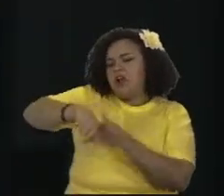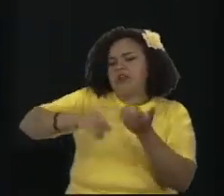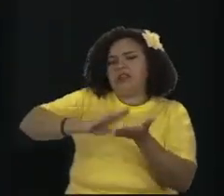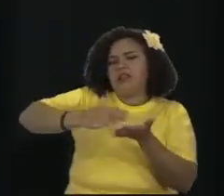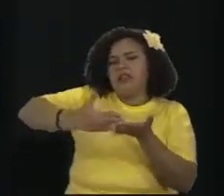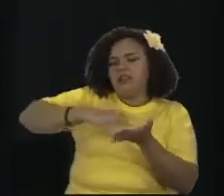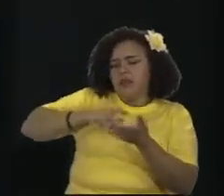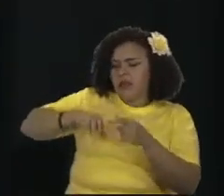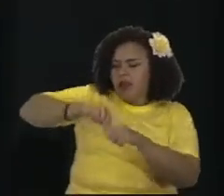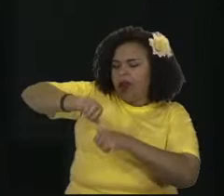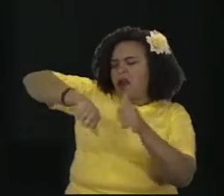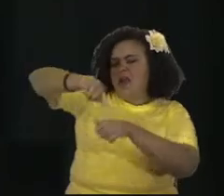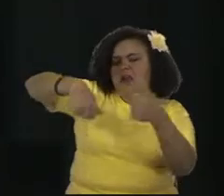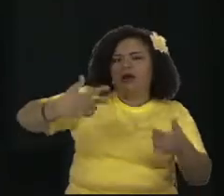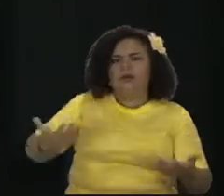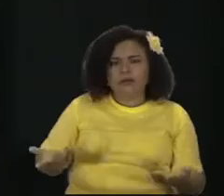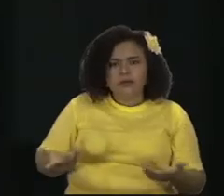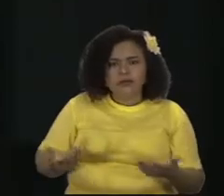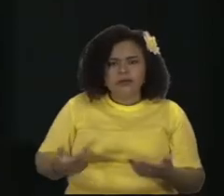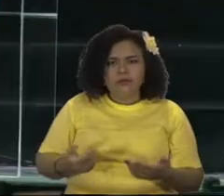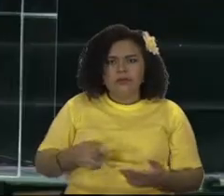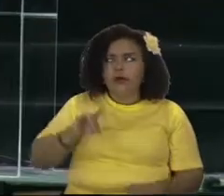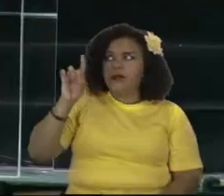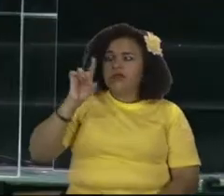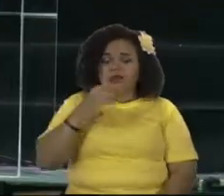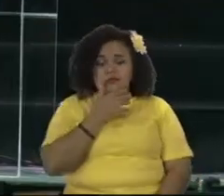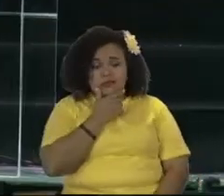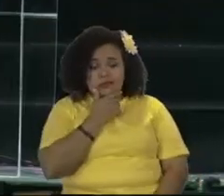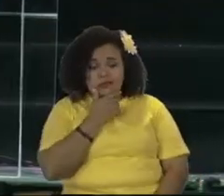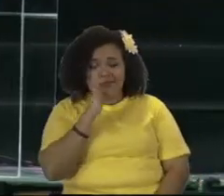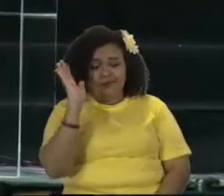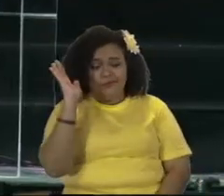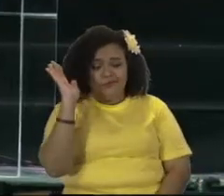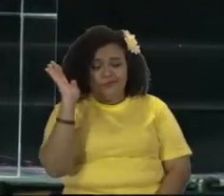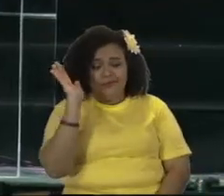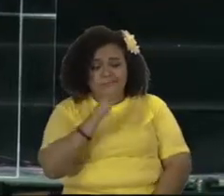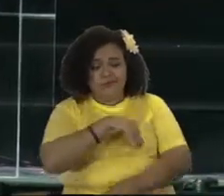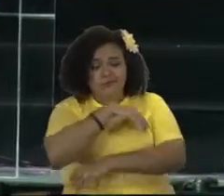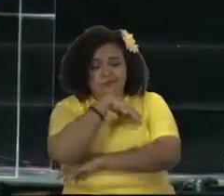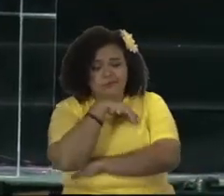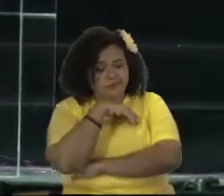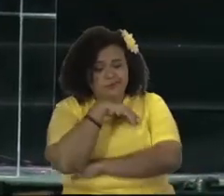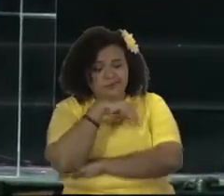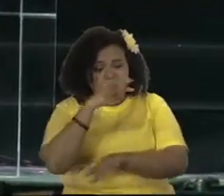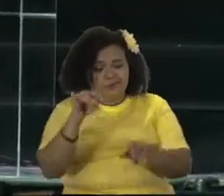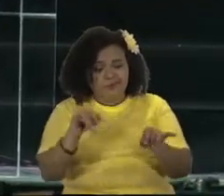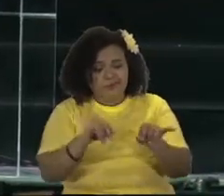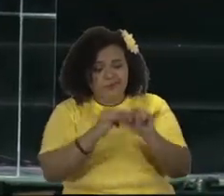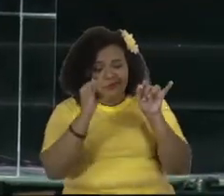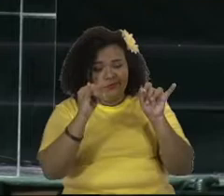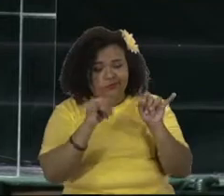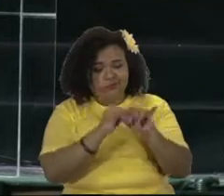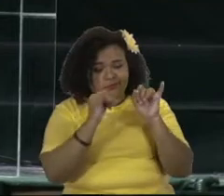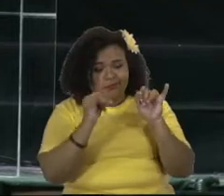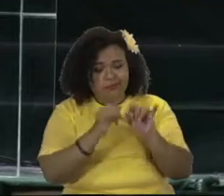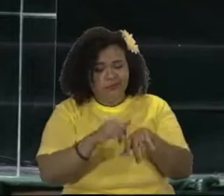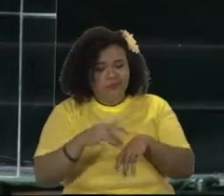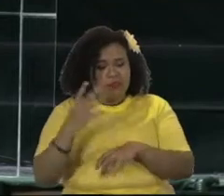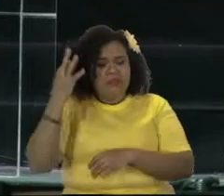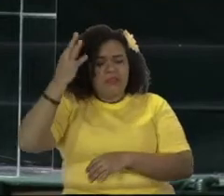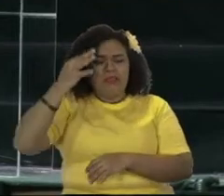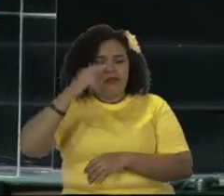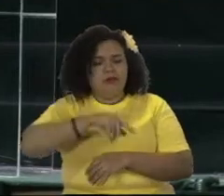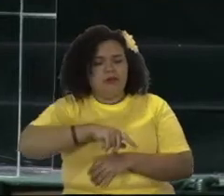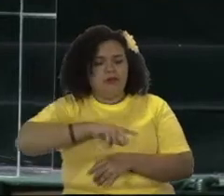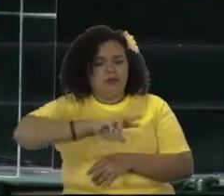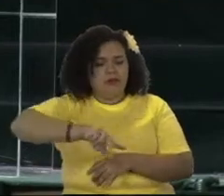laughing, because He had something to them. Let me write many books about how the